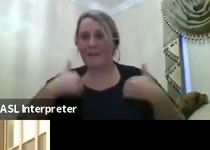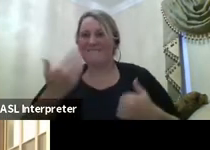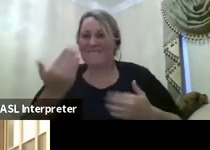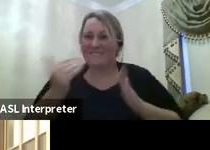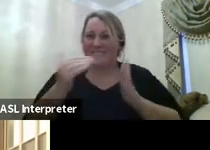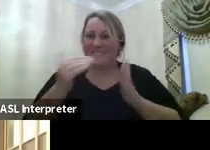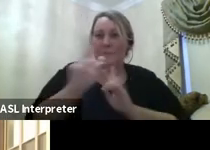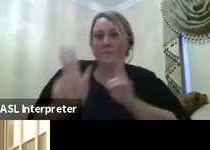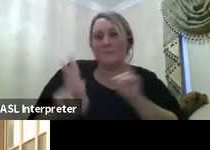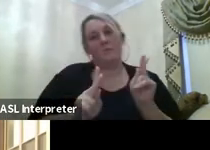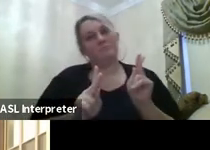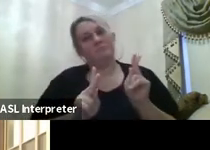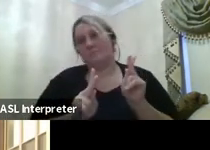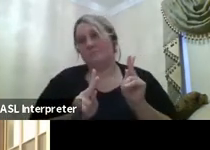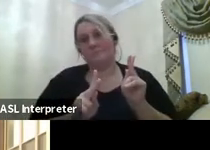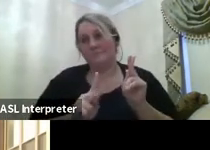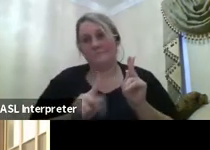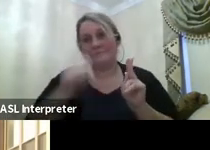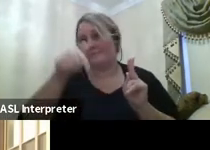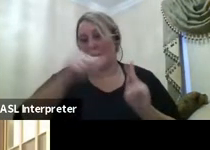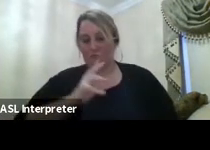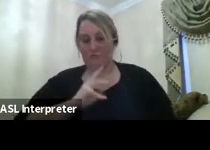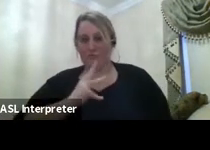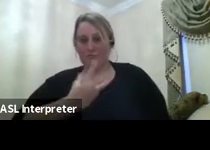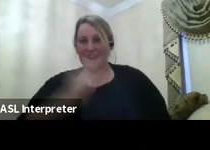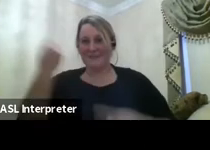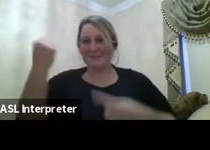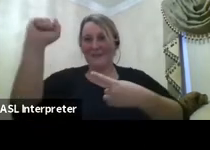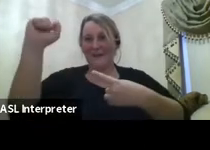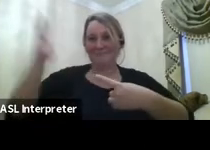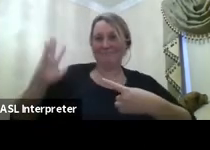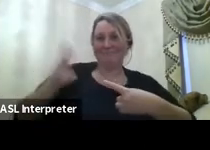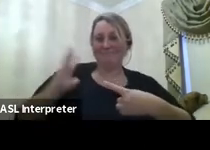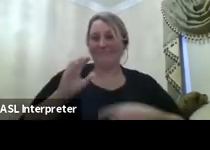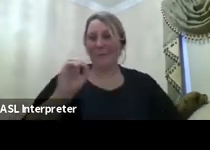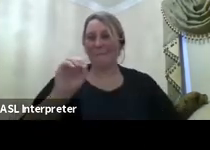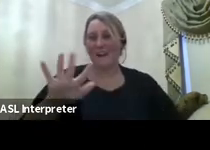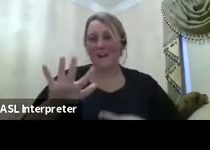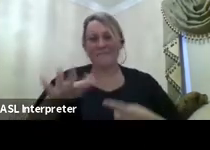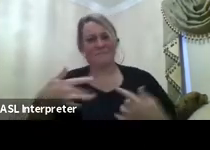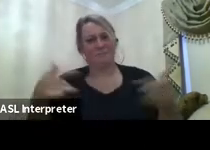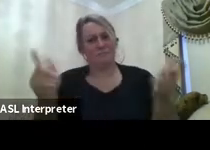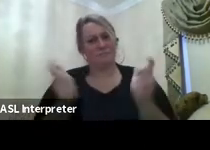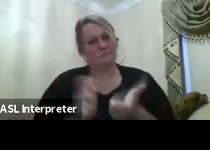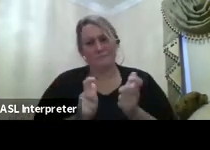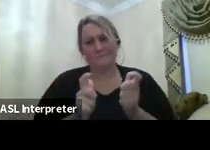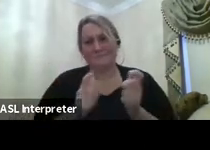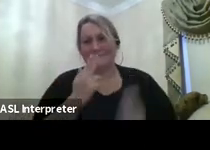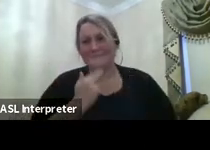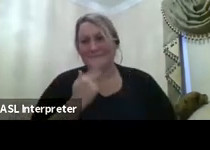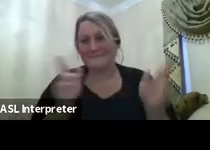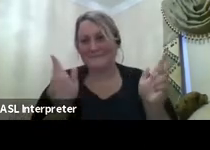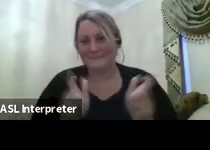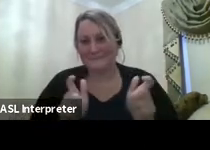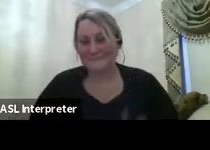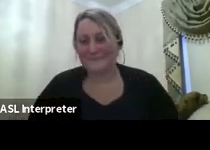thousand, you know, at most, maybe a few hundred. So, um, there was a lot of joy. There was a lot of play